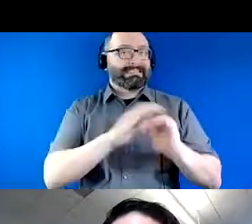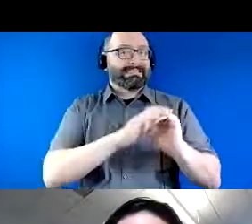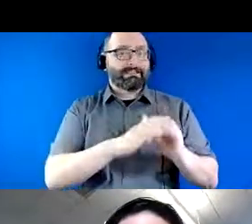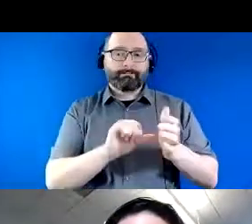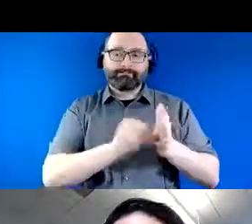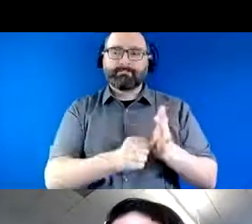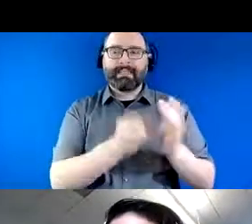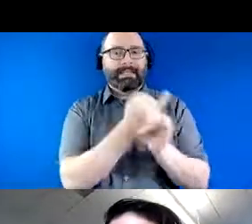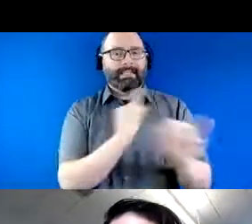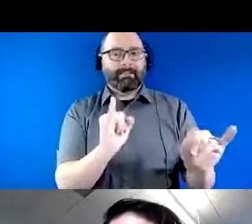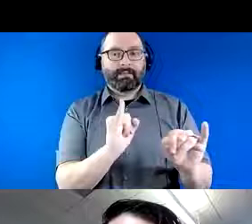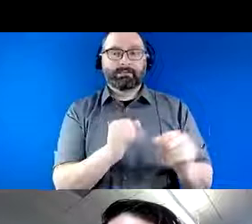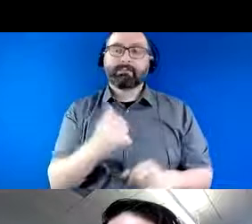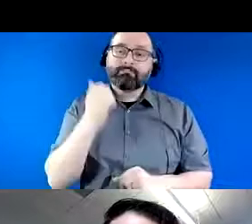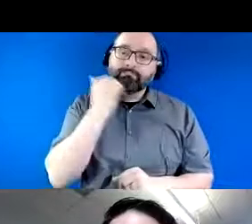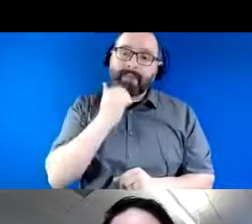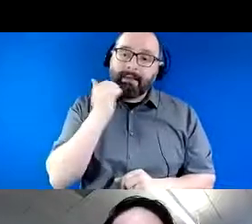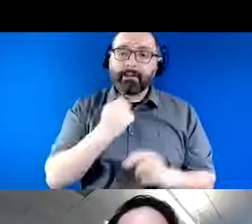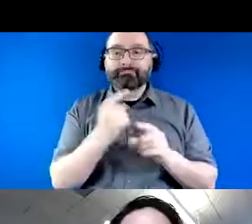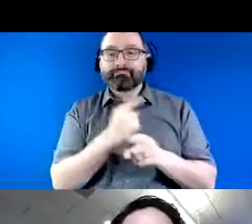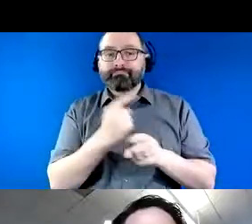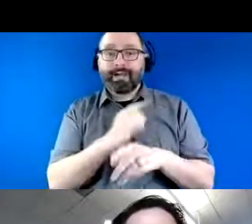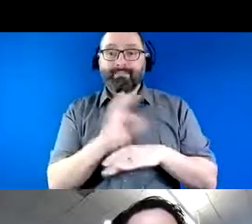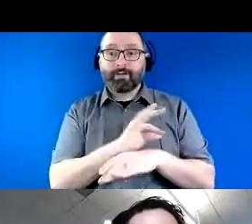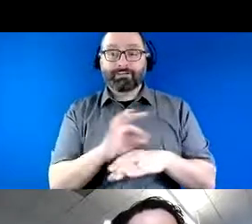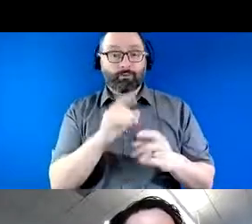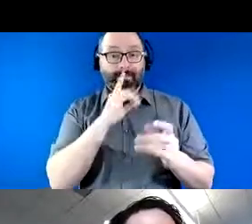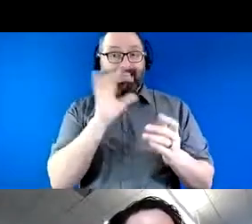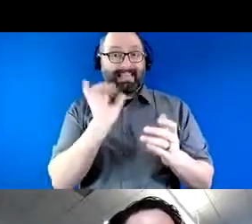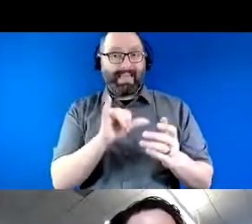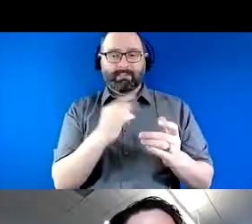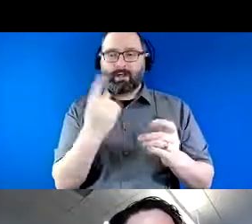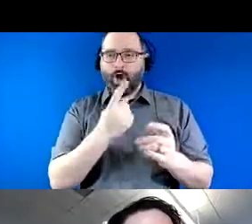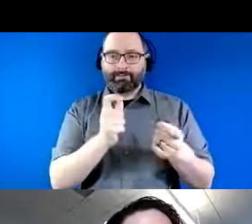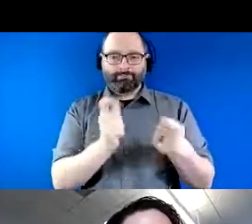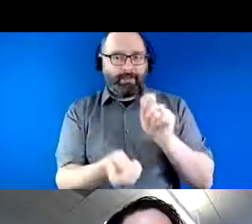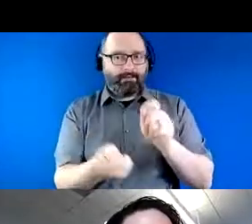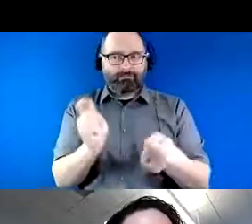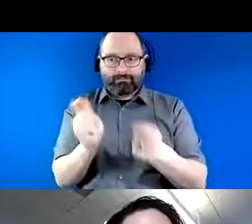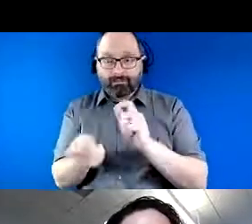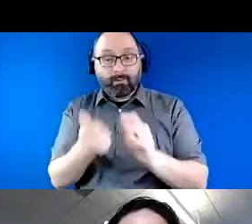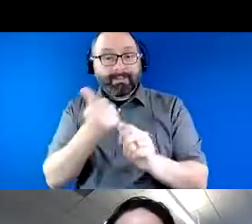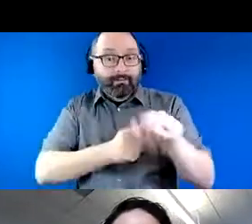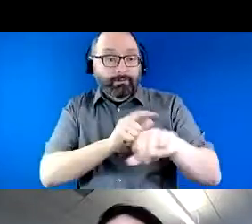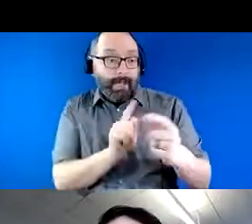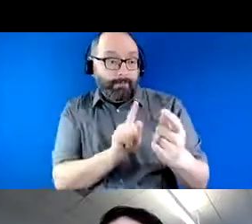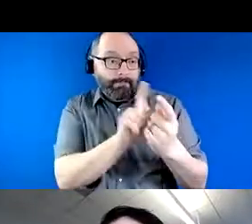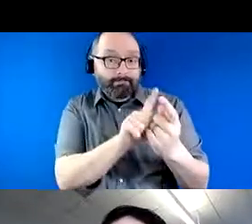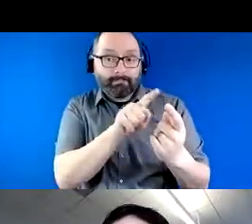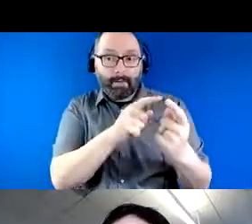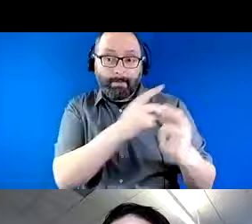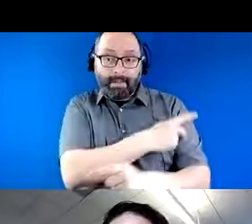instrumental functions or daily functions. This is a moving target. So every time we see our patients, we want to make a balance